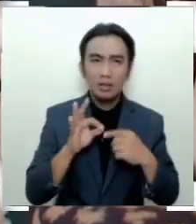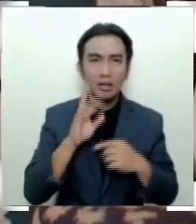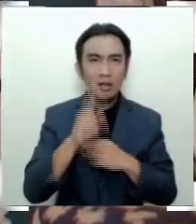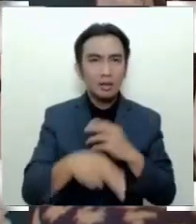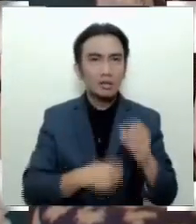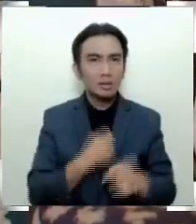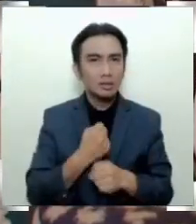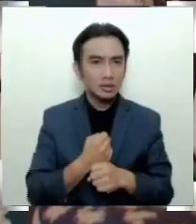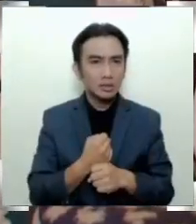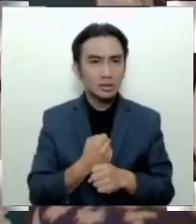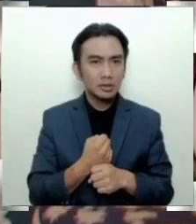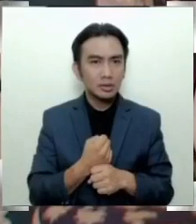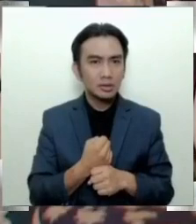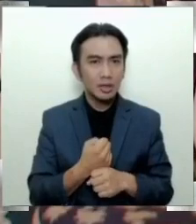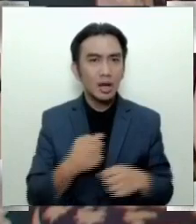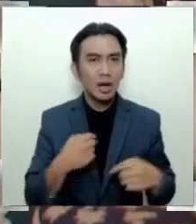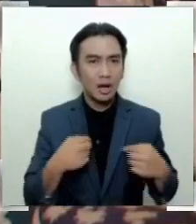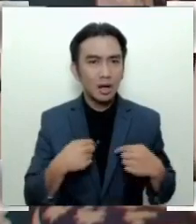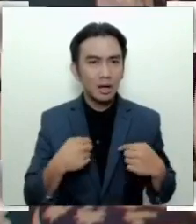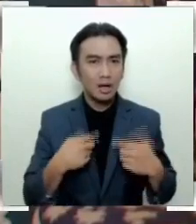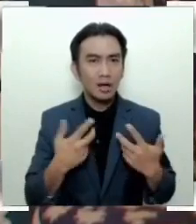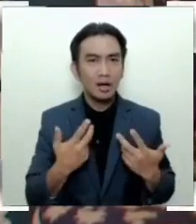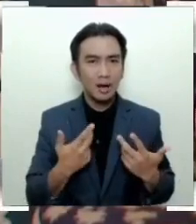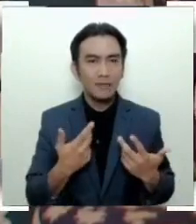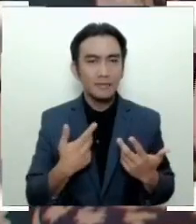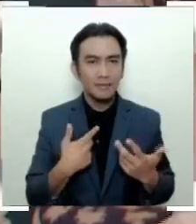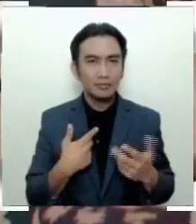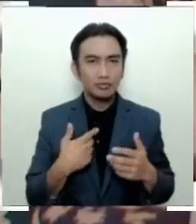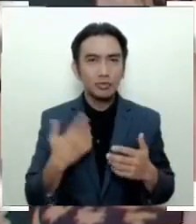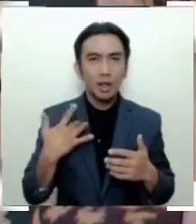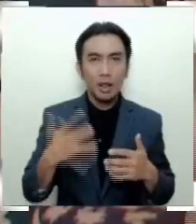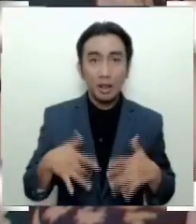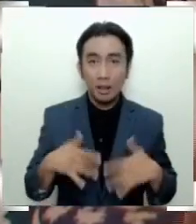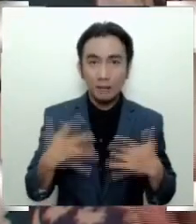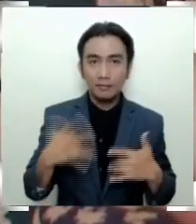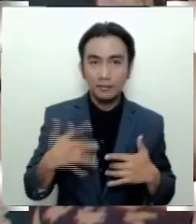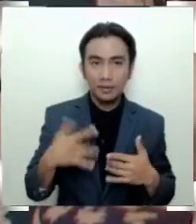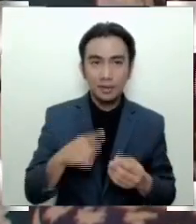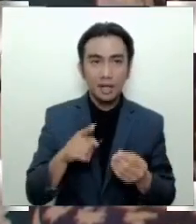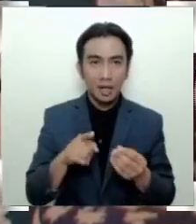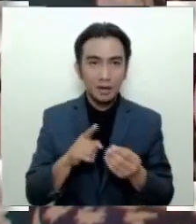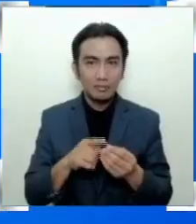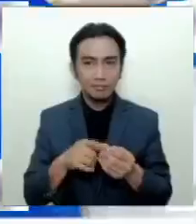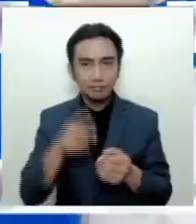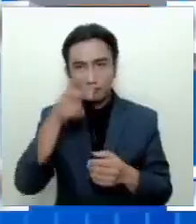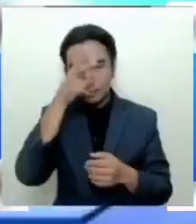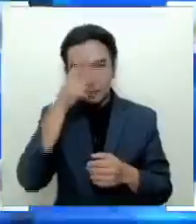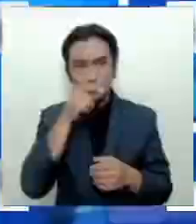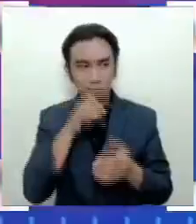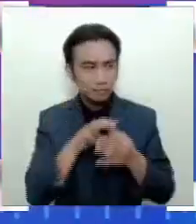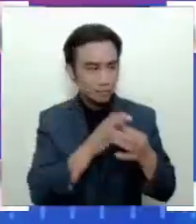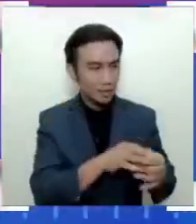broke my pescatarian lifestyle for chicken adobo, and I'm so glad that I did.